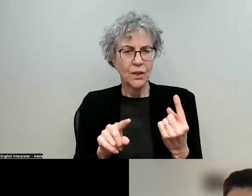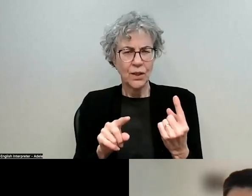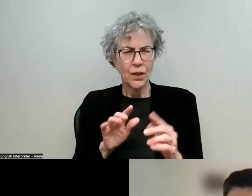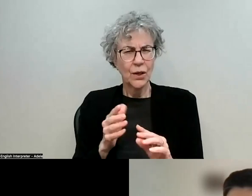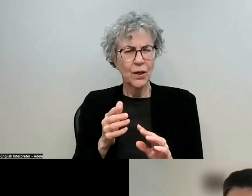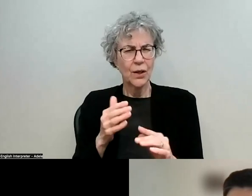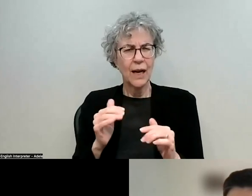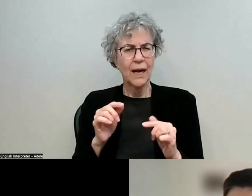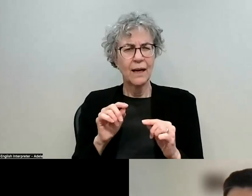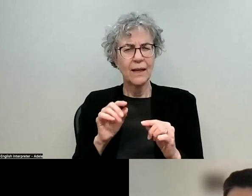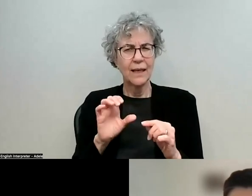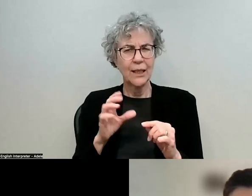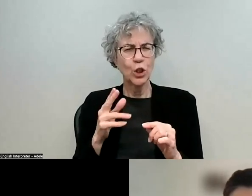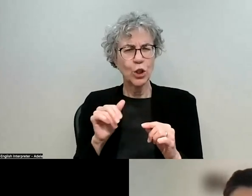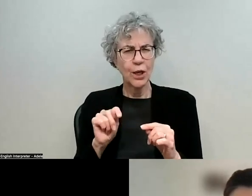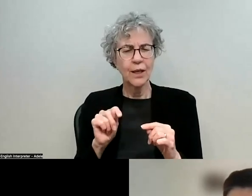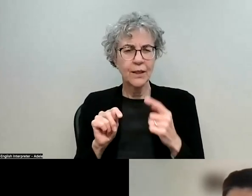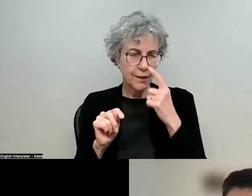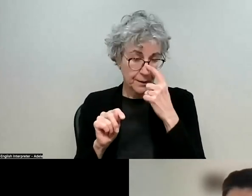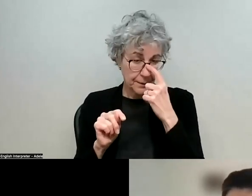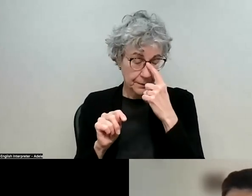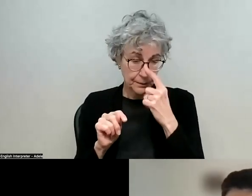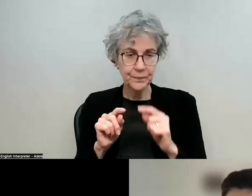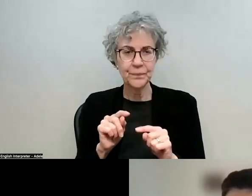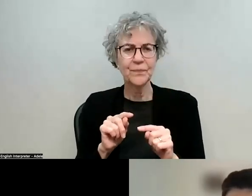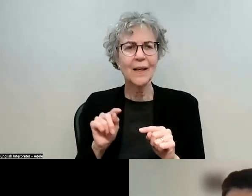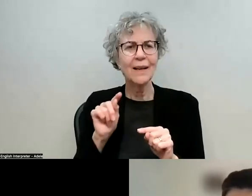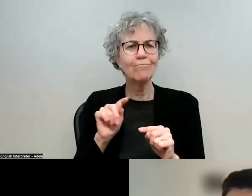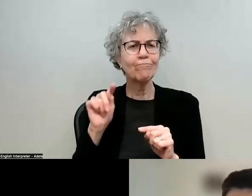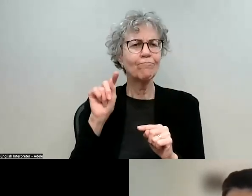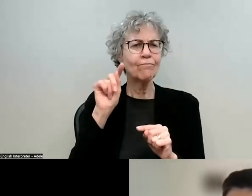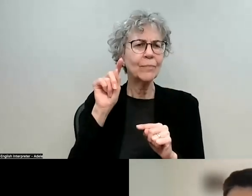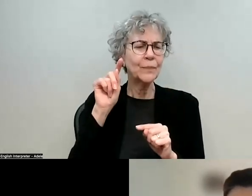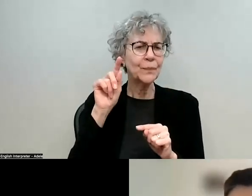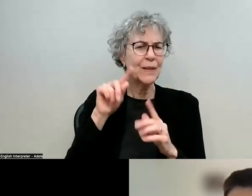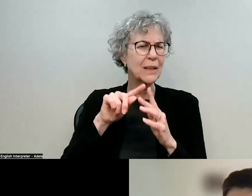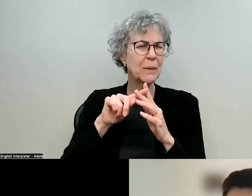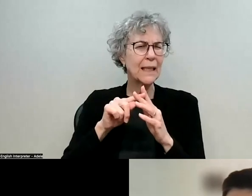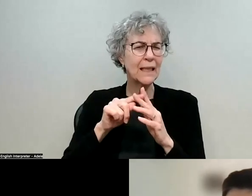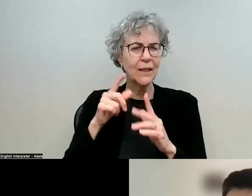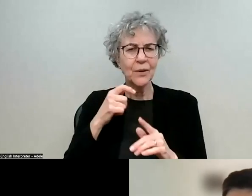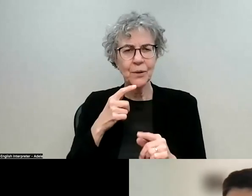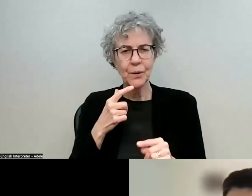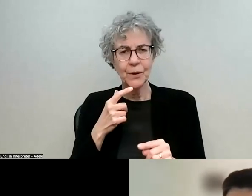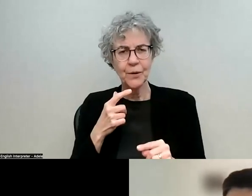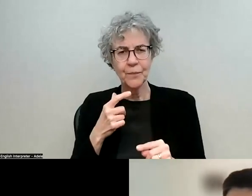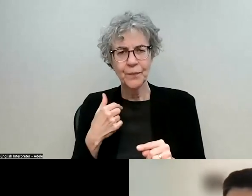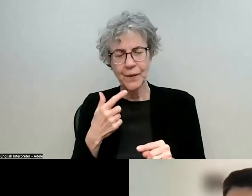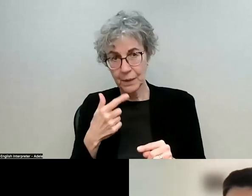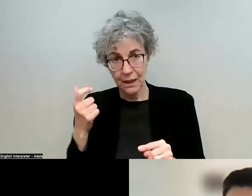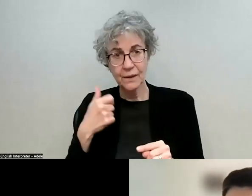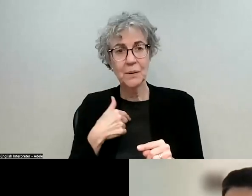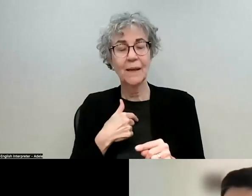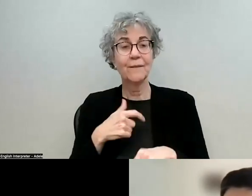earlier in the chat that that maybe we can try to get to since we do have some